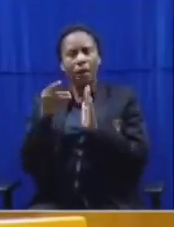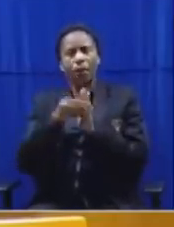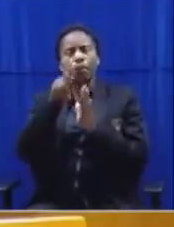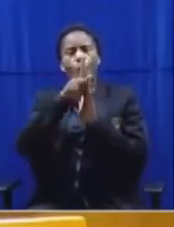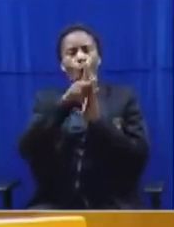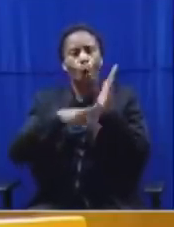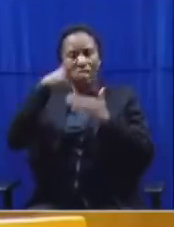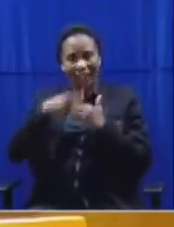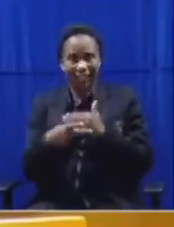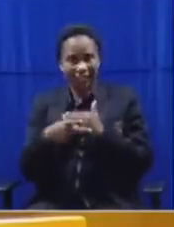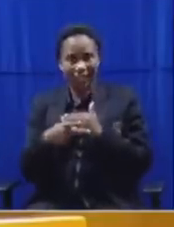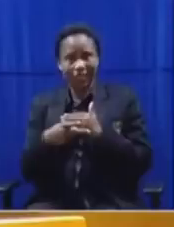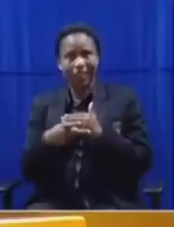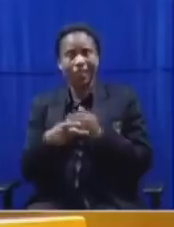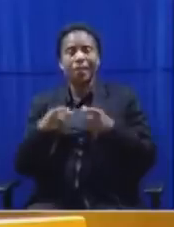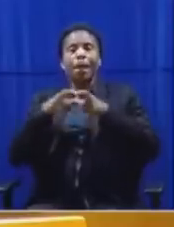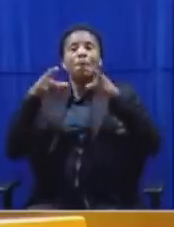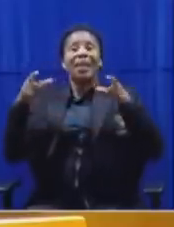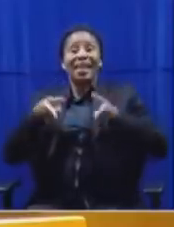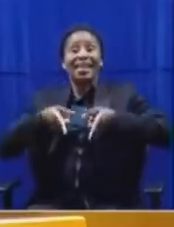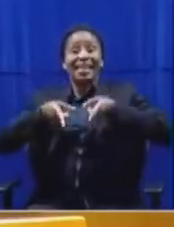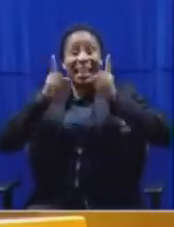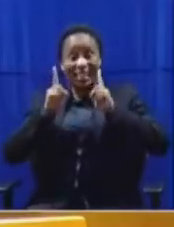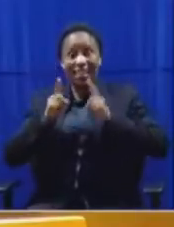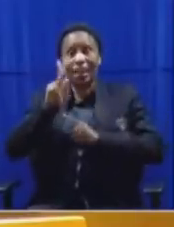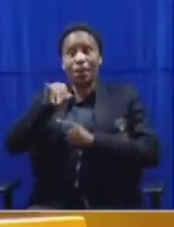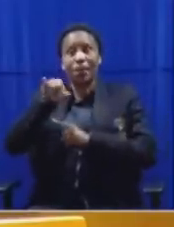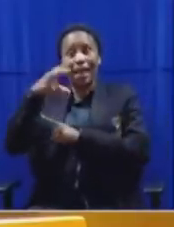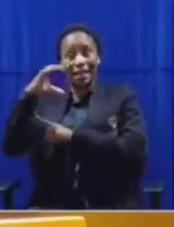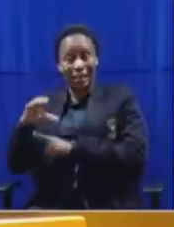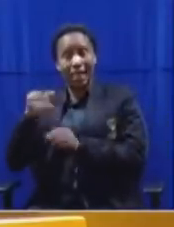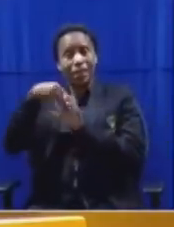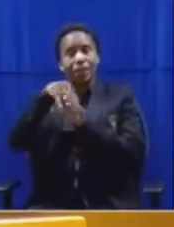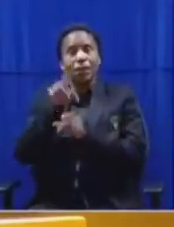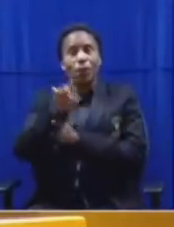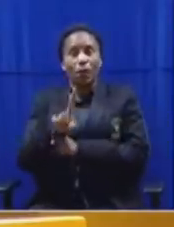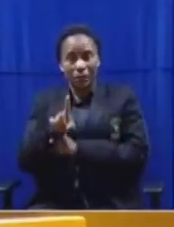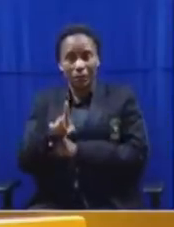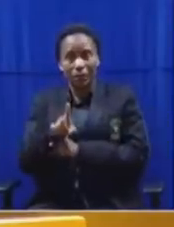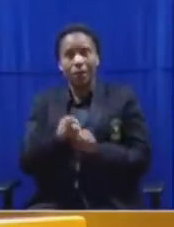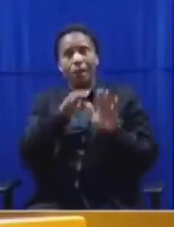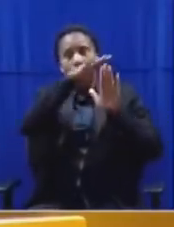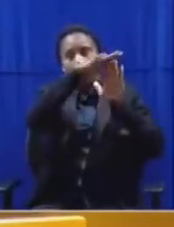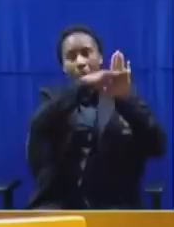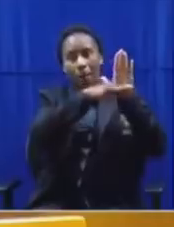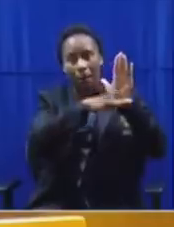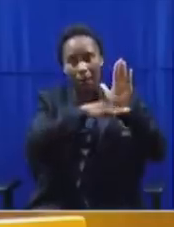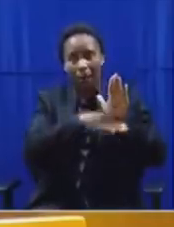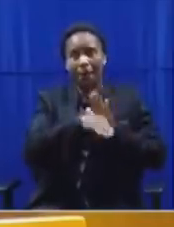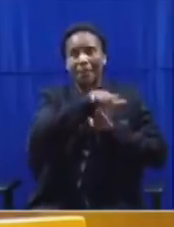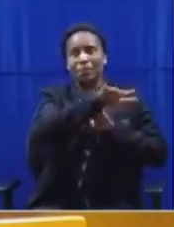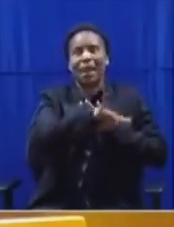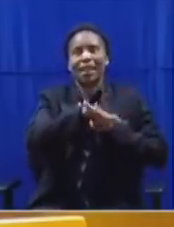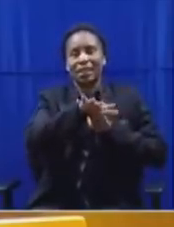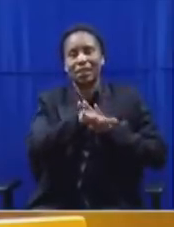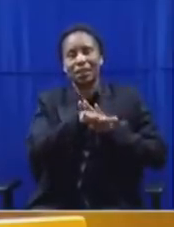makes. Actually, the biggest danger of the PIC's investments is in the listed space, with